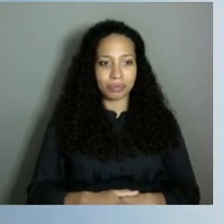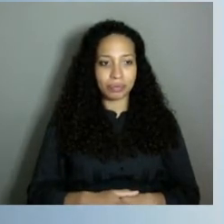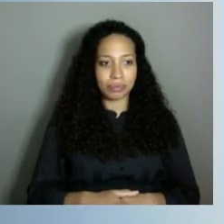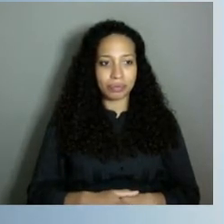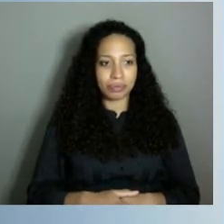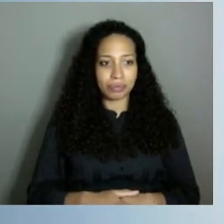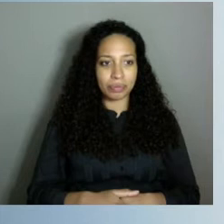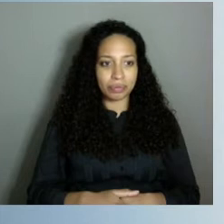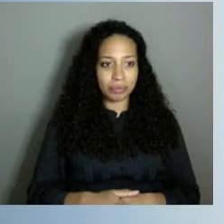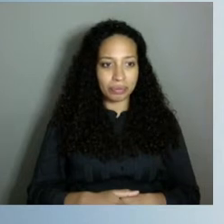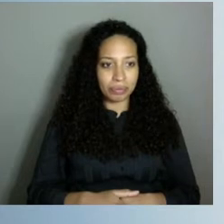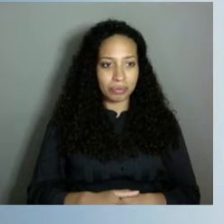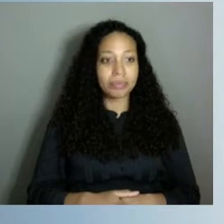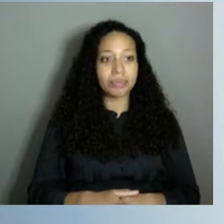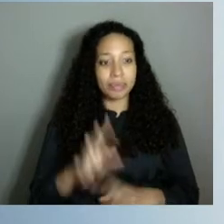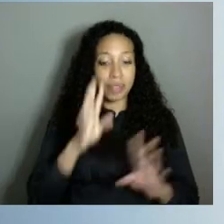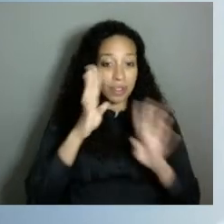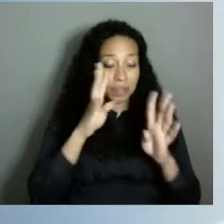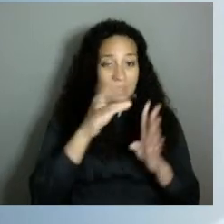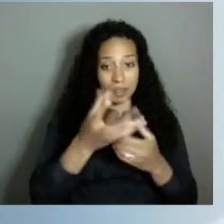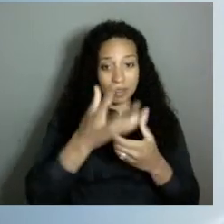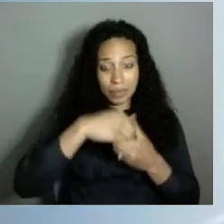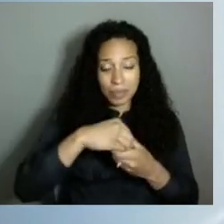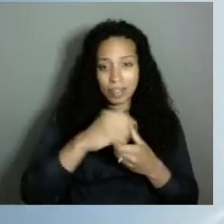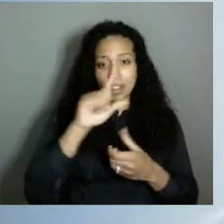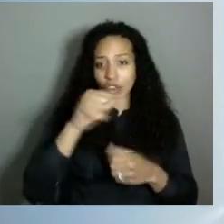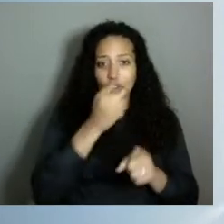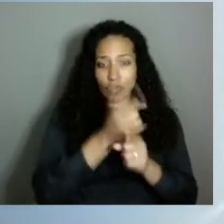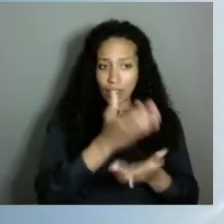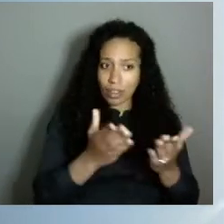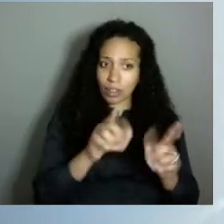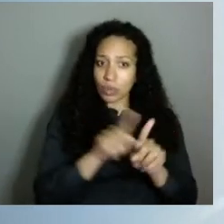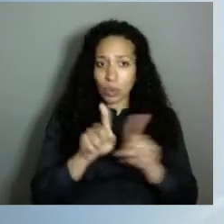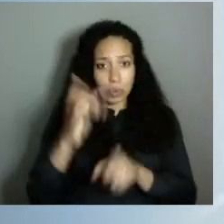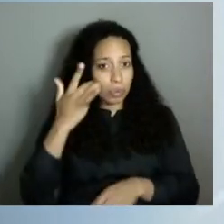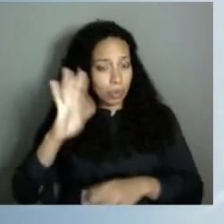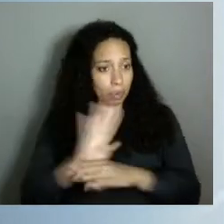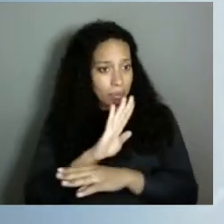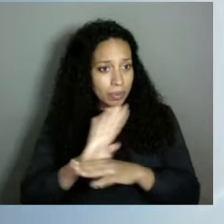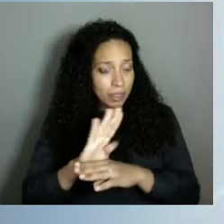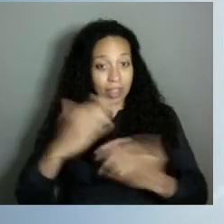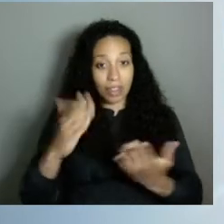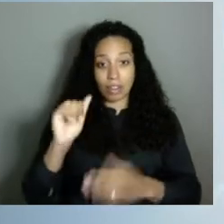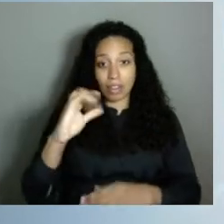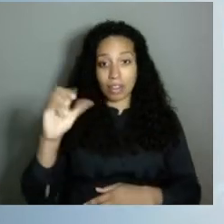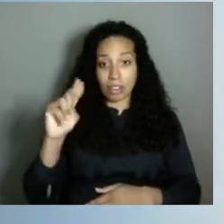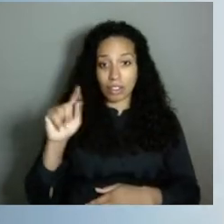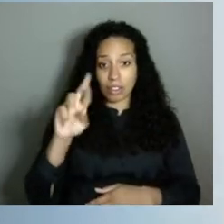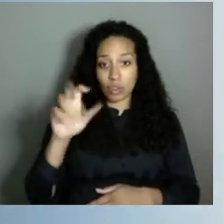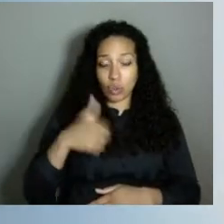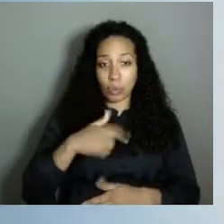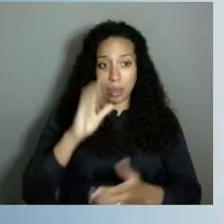Innovating with inclusion isn't just the right thing to do. It's also smart business. At Accenture, we believe that a diverse